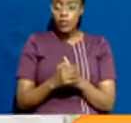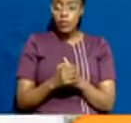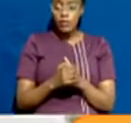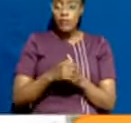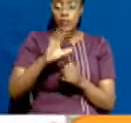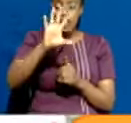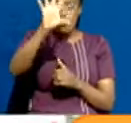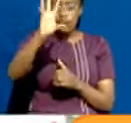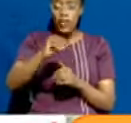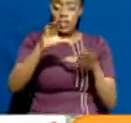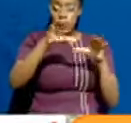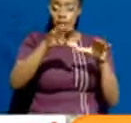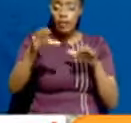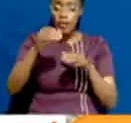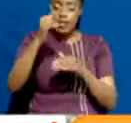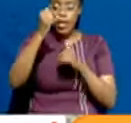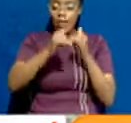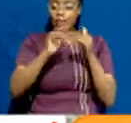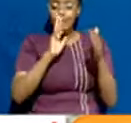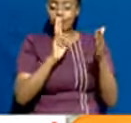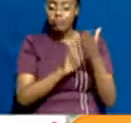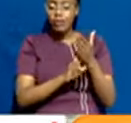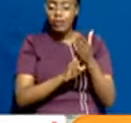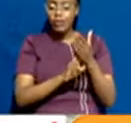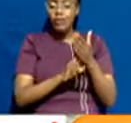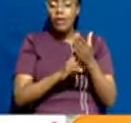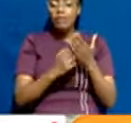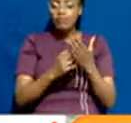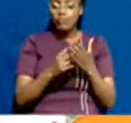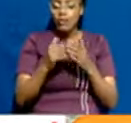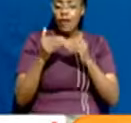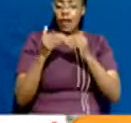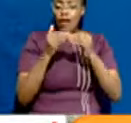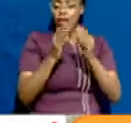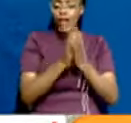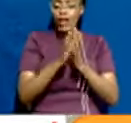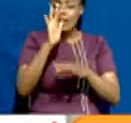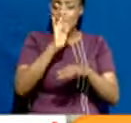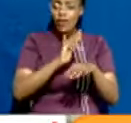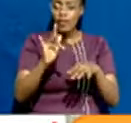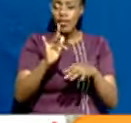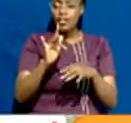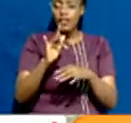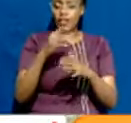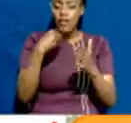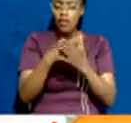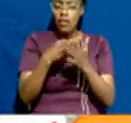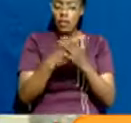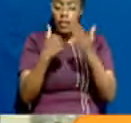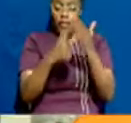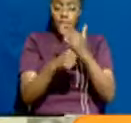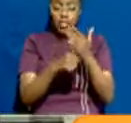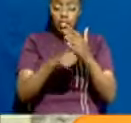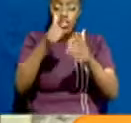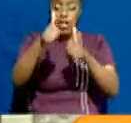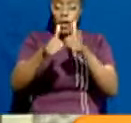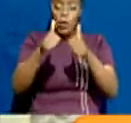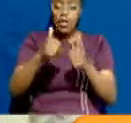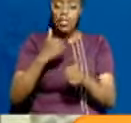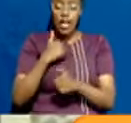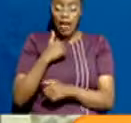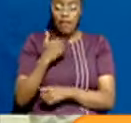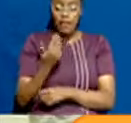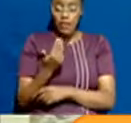suffering the consequences of world governance and the effect of the financial crisis, which is felt